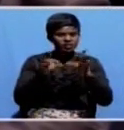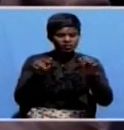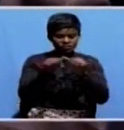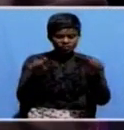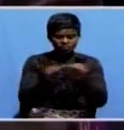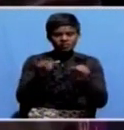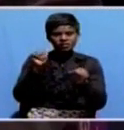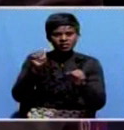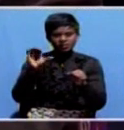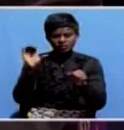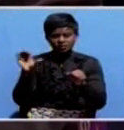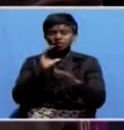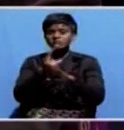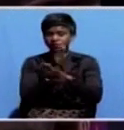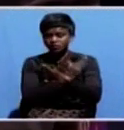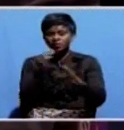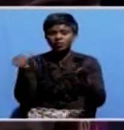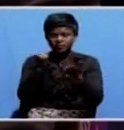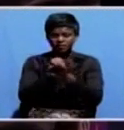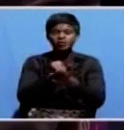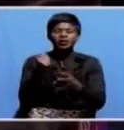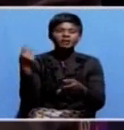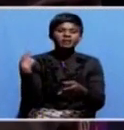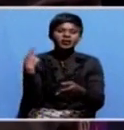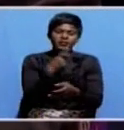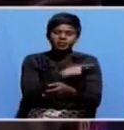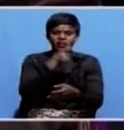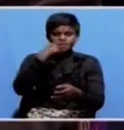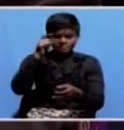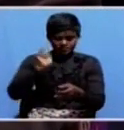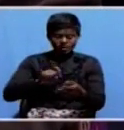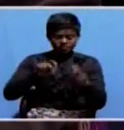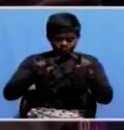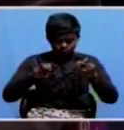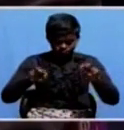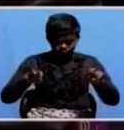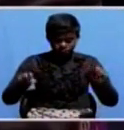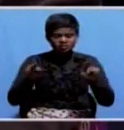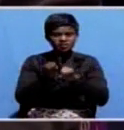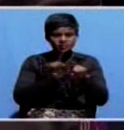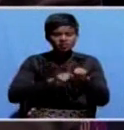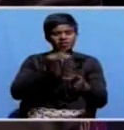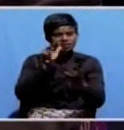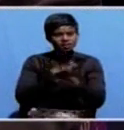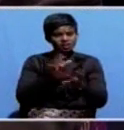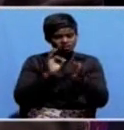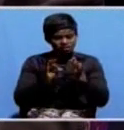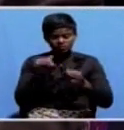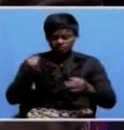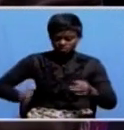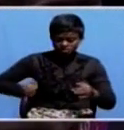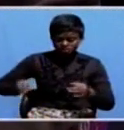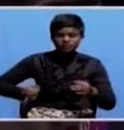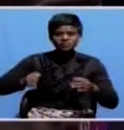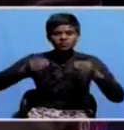Commission, before you were appointed, Parliament had to scrutinize you. If you were a Chief Justice being